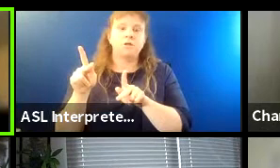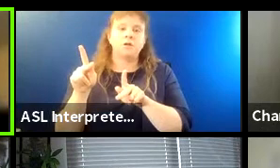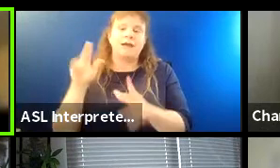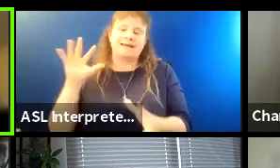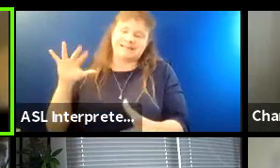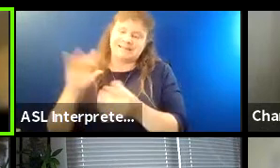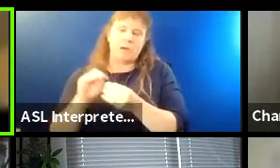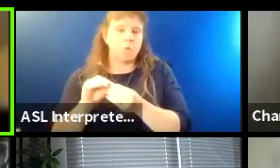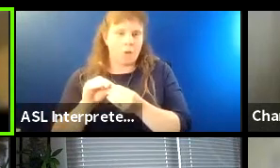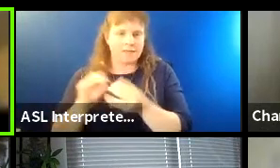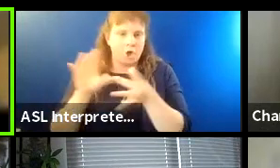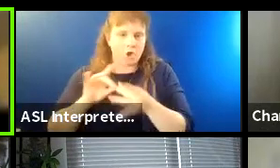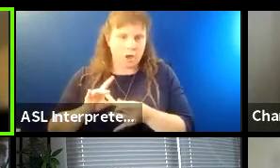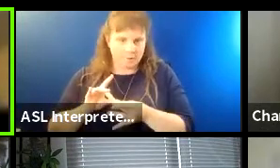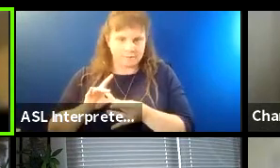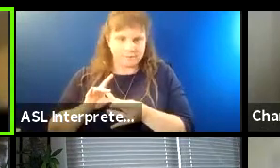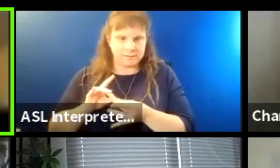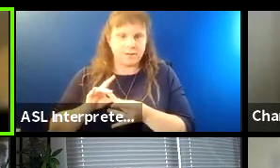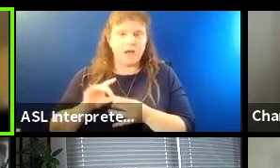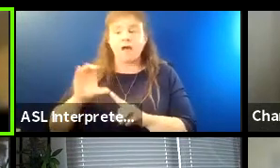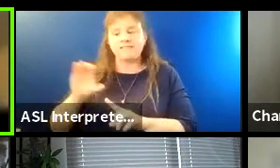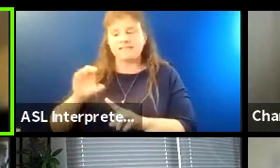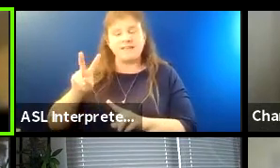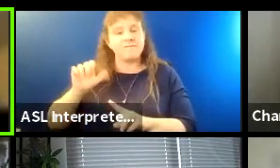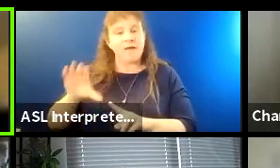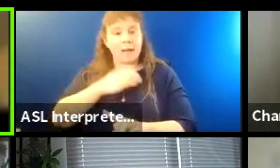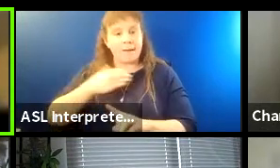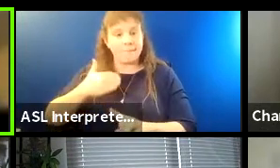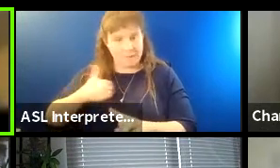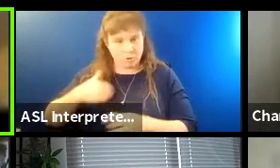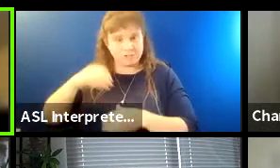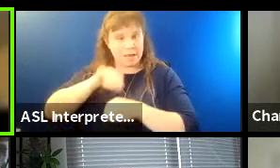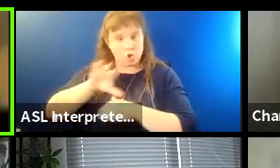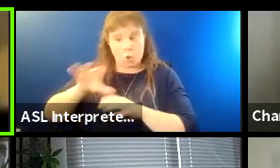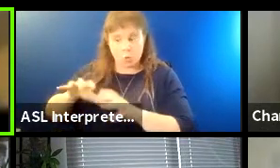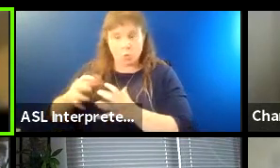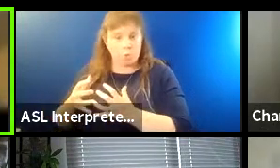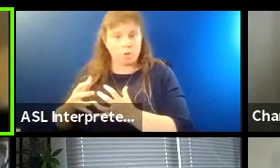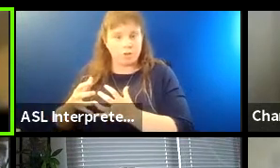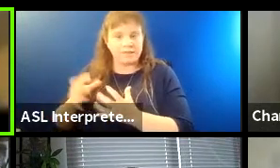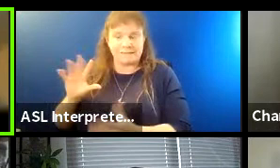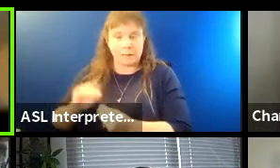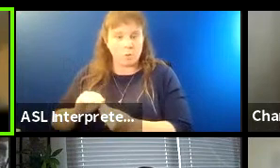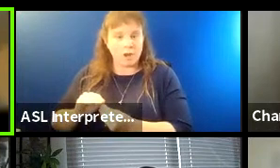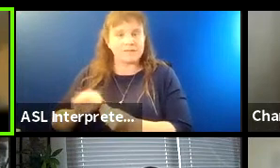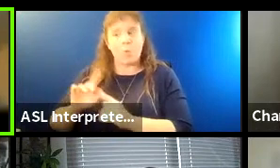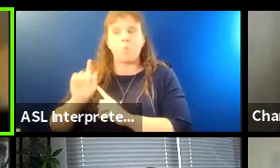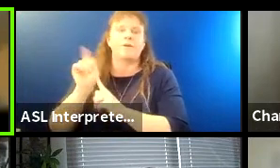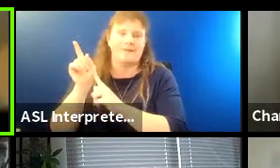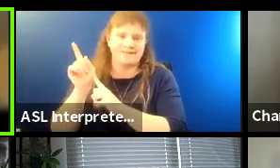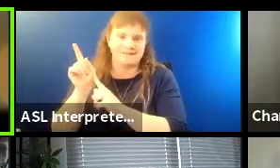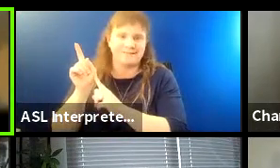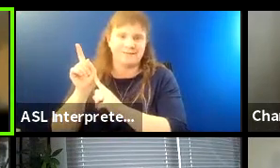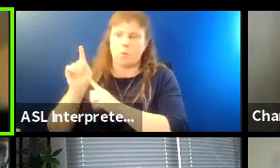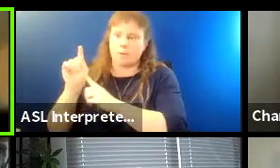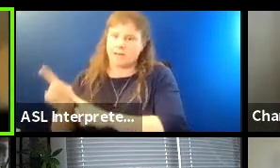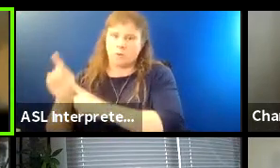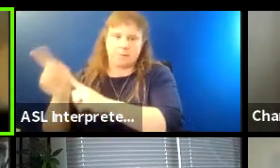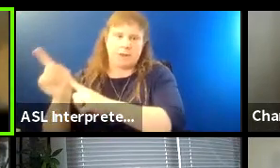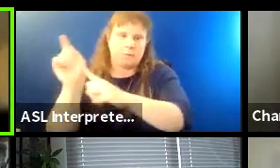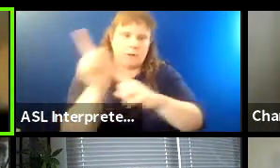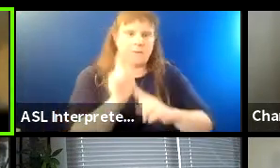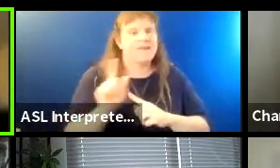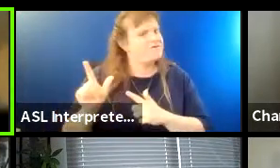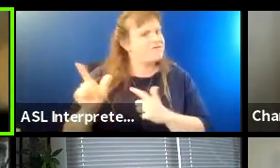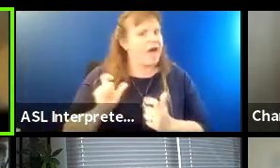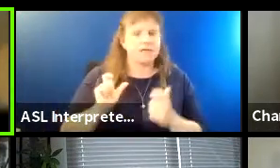members from their sector in about 1 minute, a pretty fast-paced approach to these reflections. And we